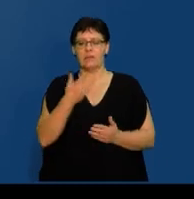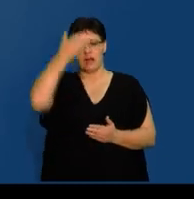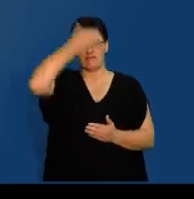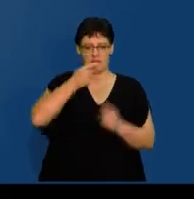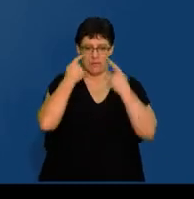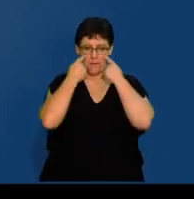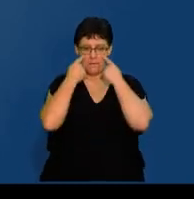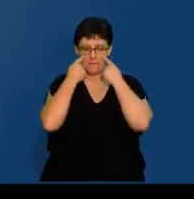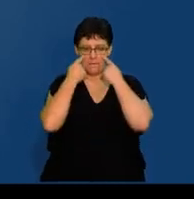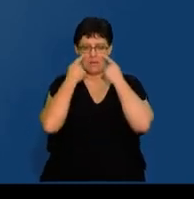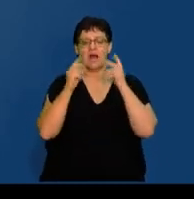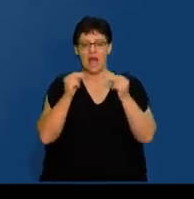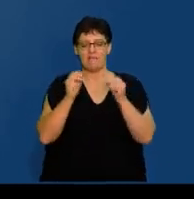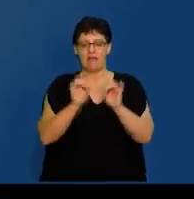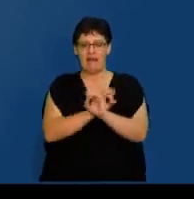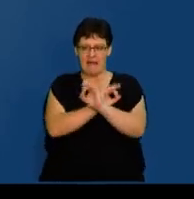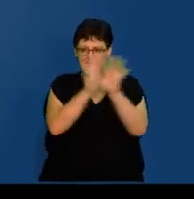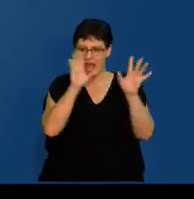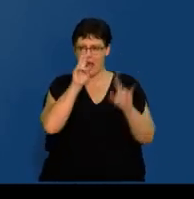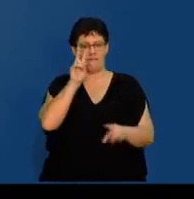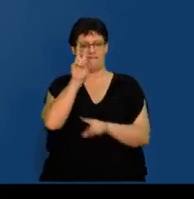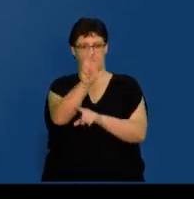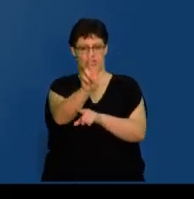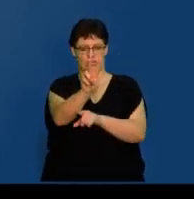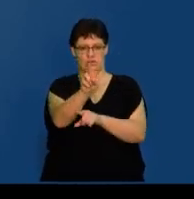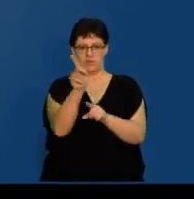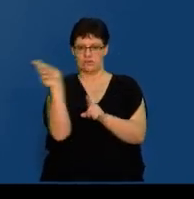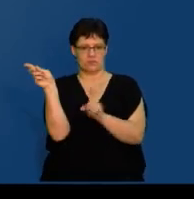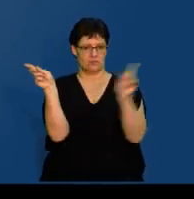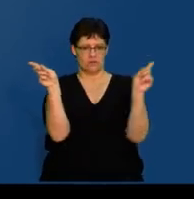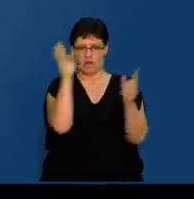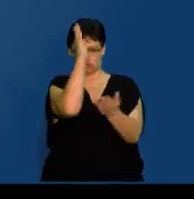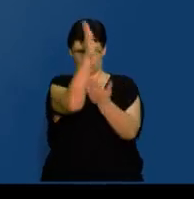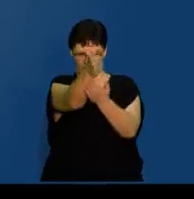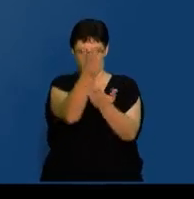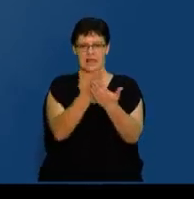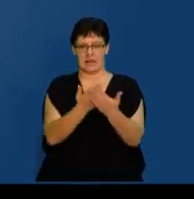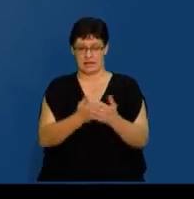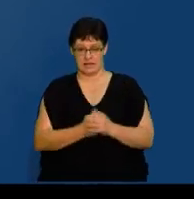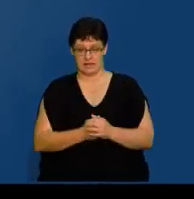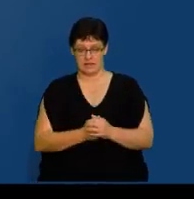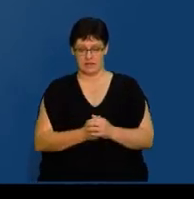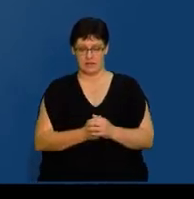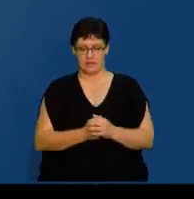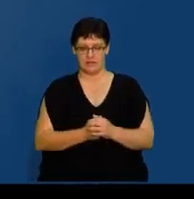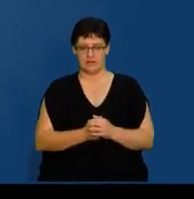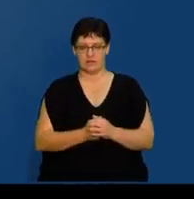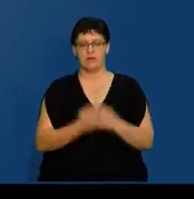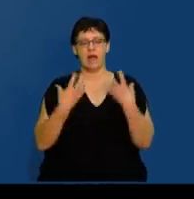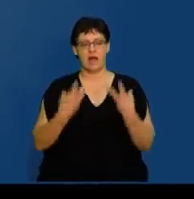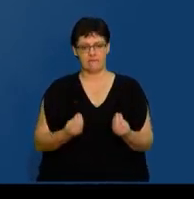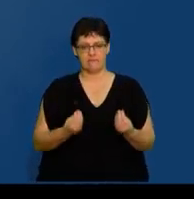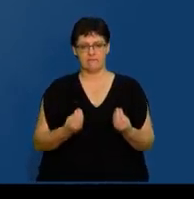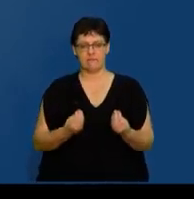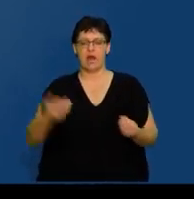and there's clear stereoscopic vision and the ability to be able to look straight ahead. We have freely